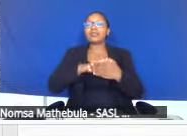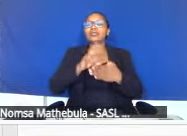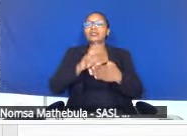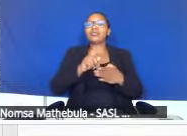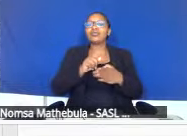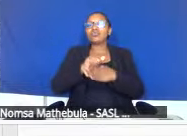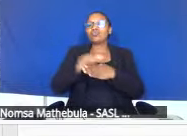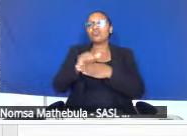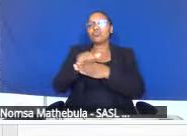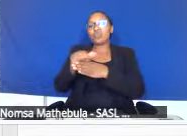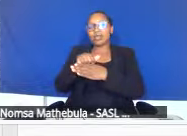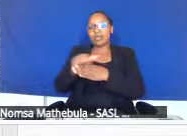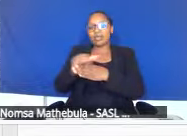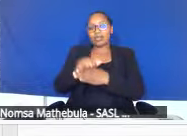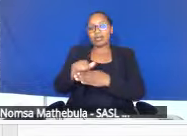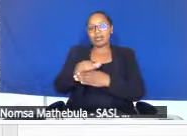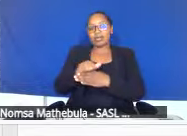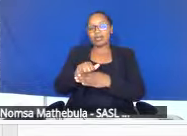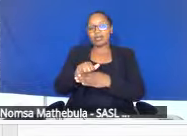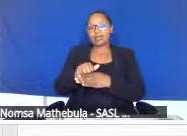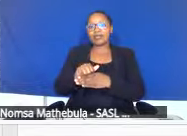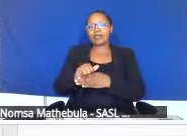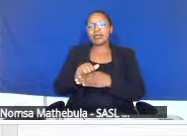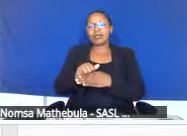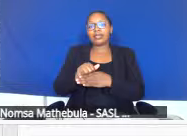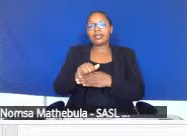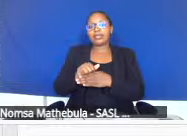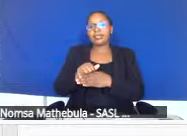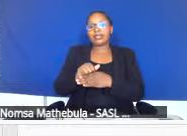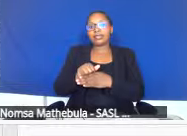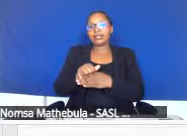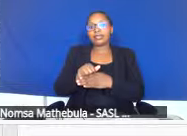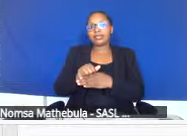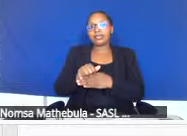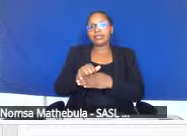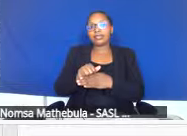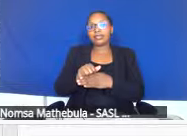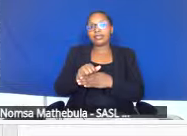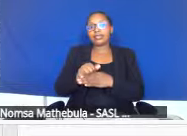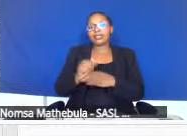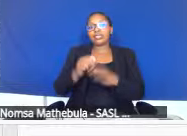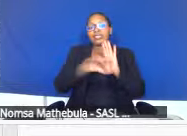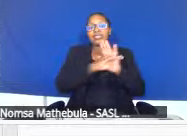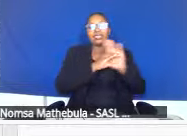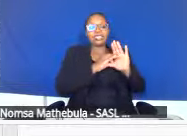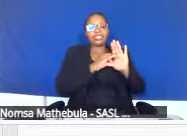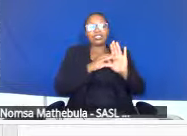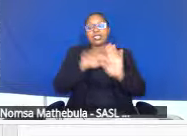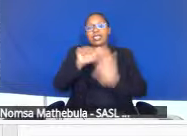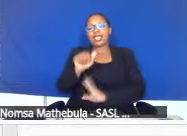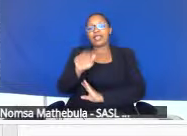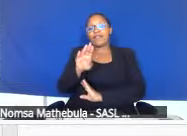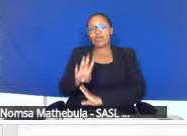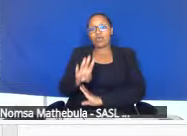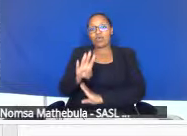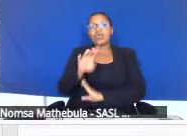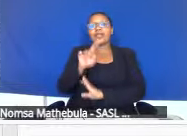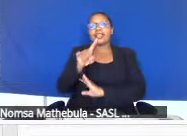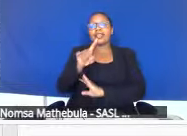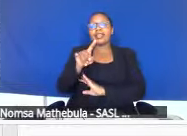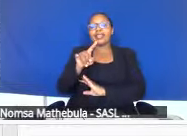as contemplated in section A4. Now that refers to